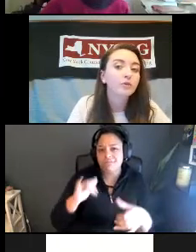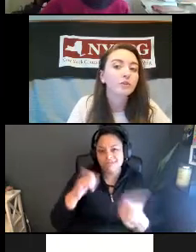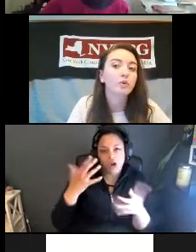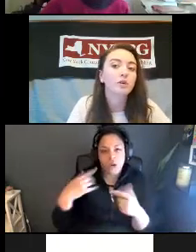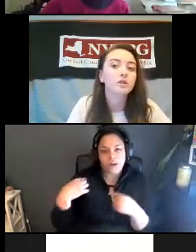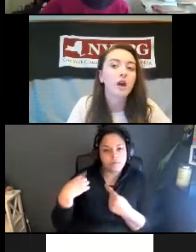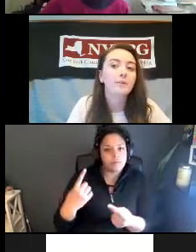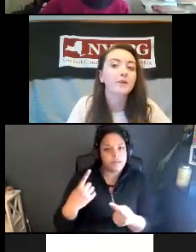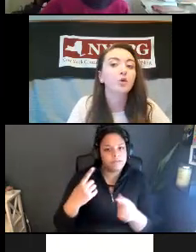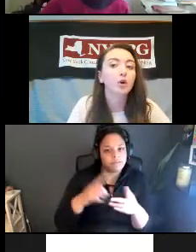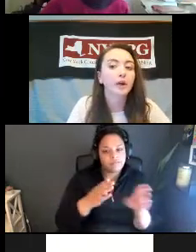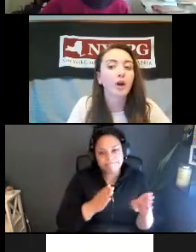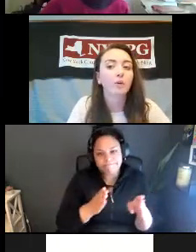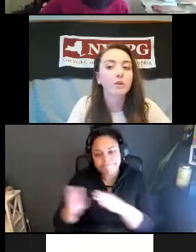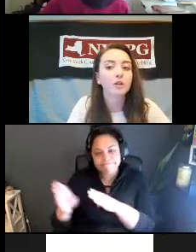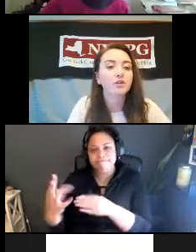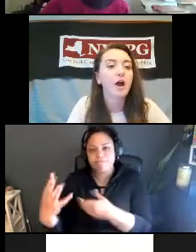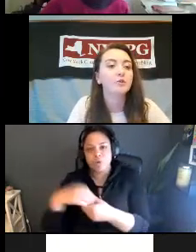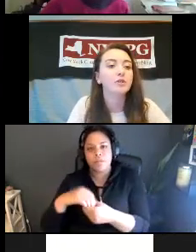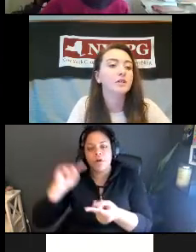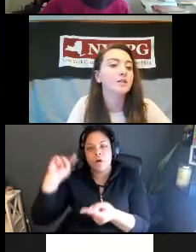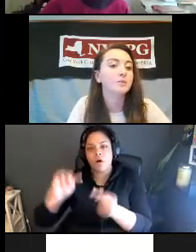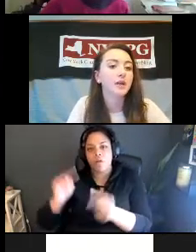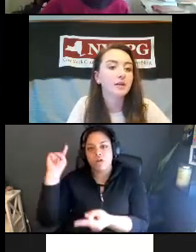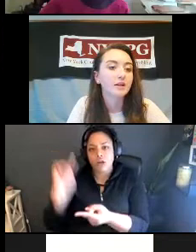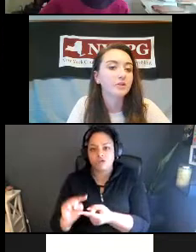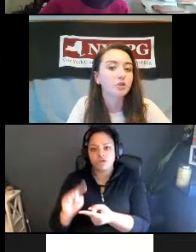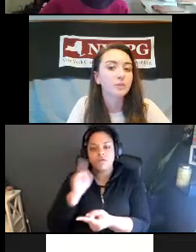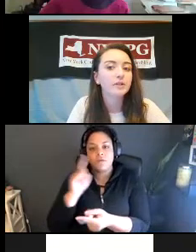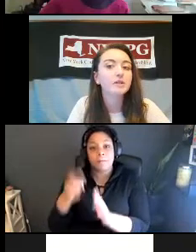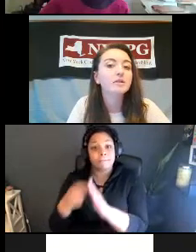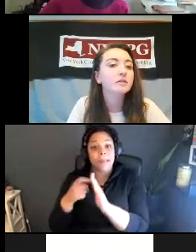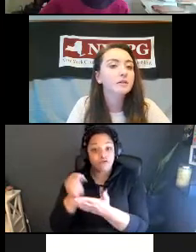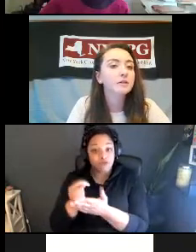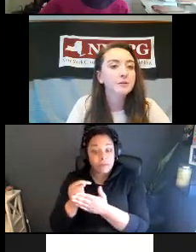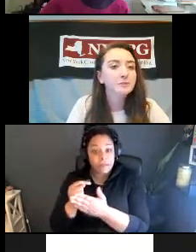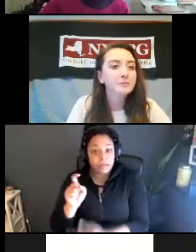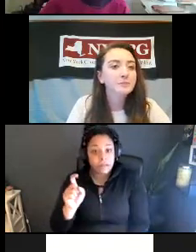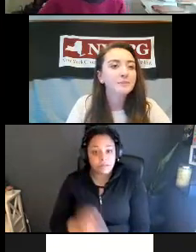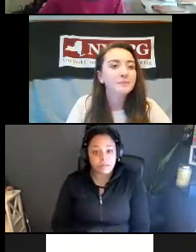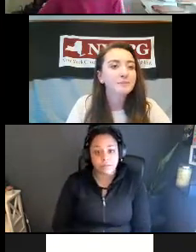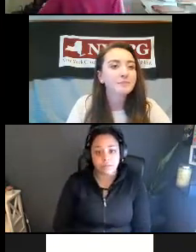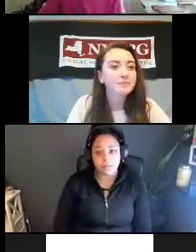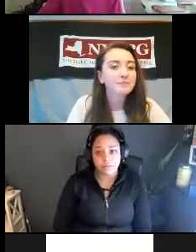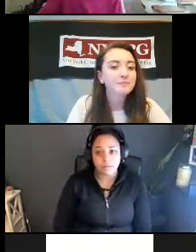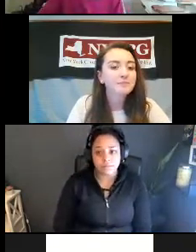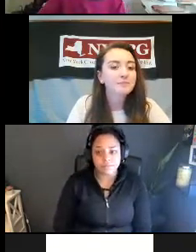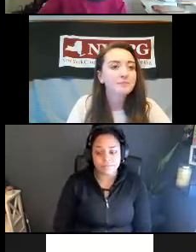or moving towards incorporating harm reduction options into mandated treatments?